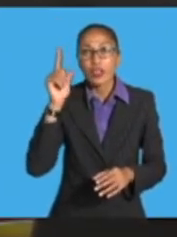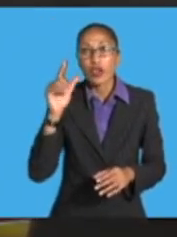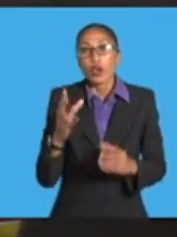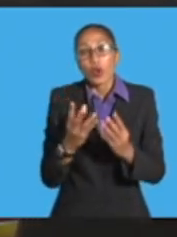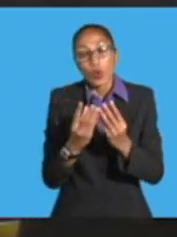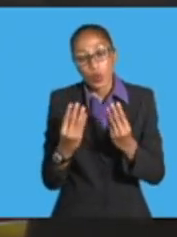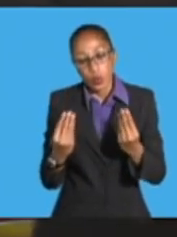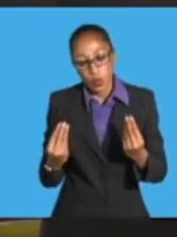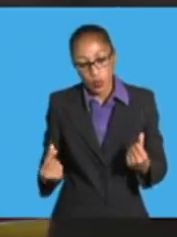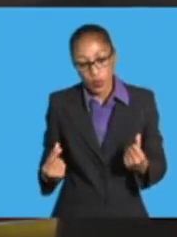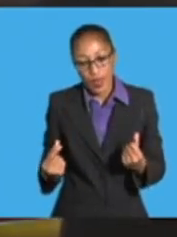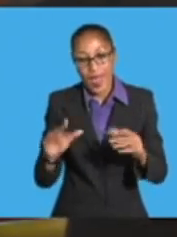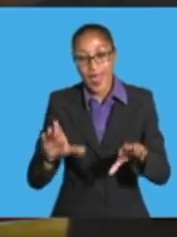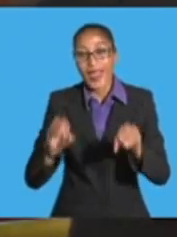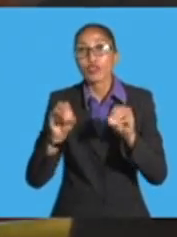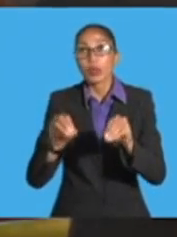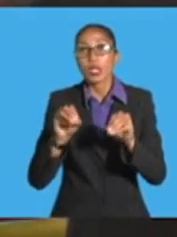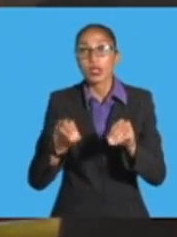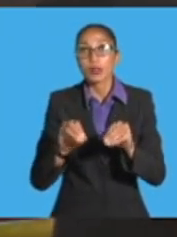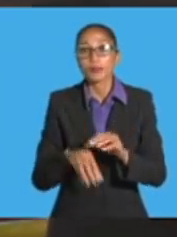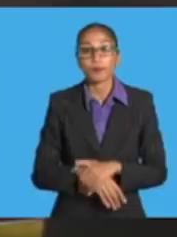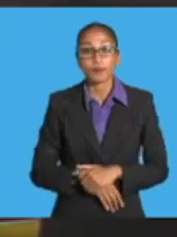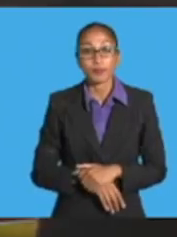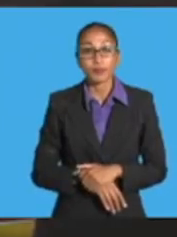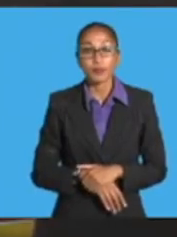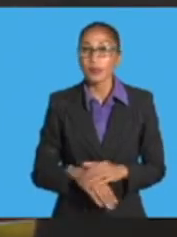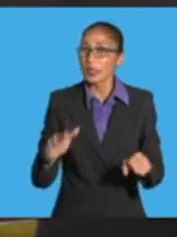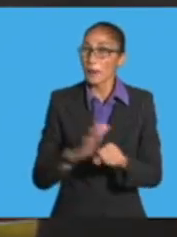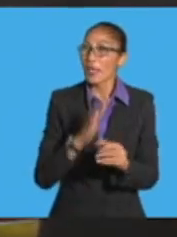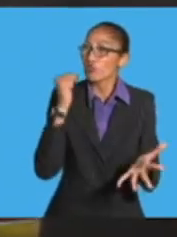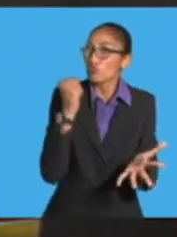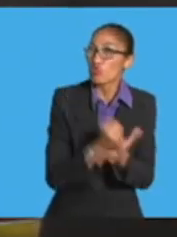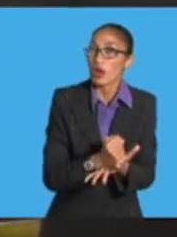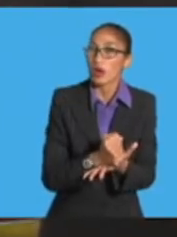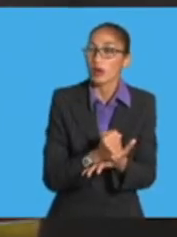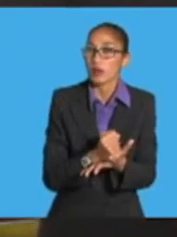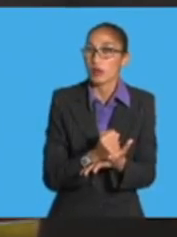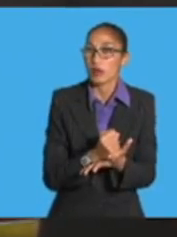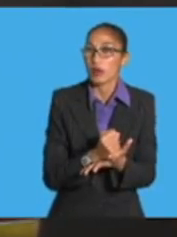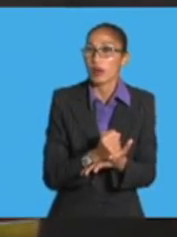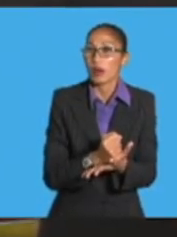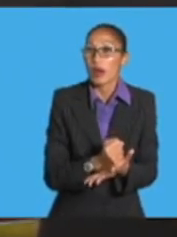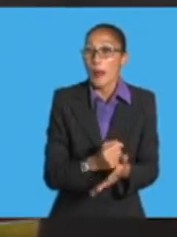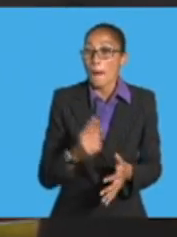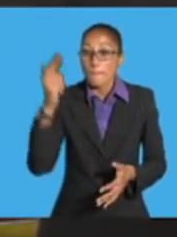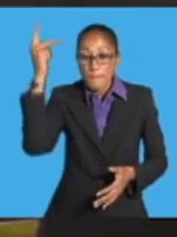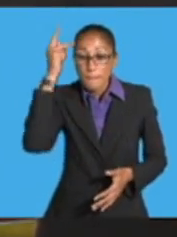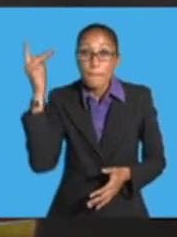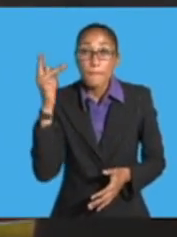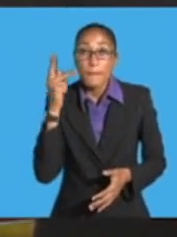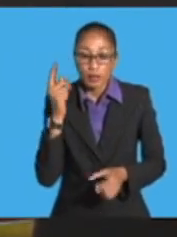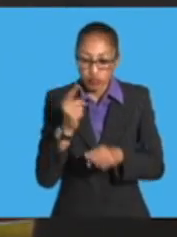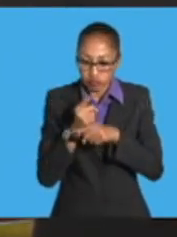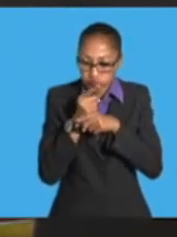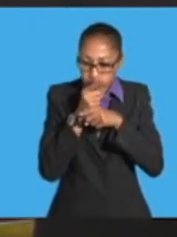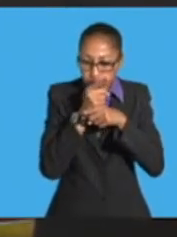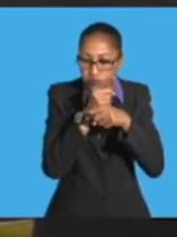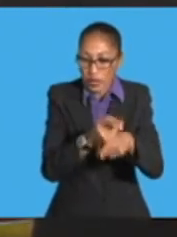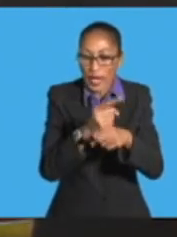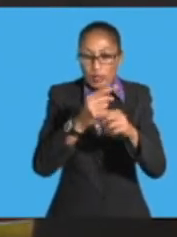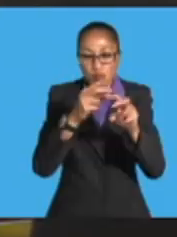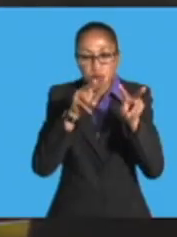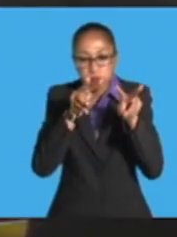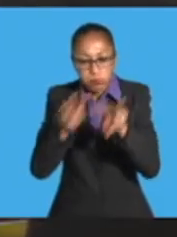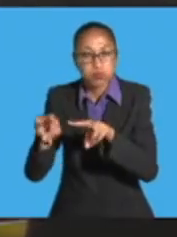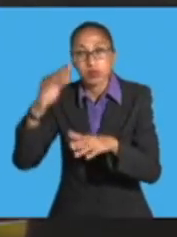of educating their children. They need to make sure that they as parents provide ample guidance and supervision of their